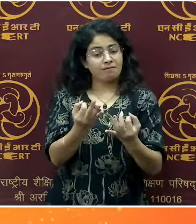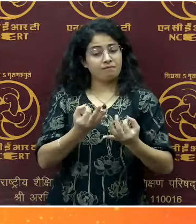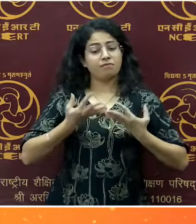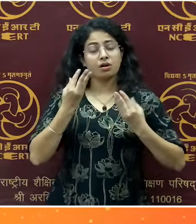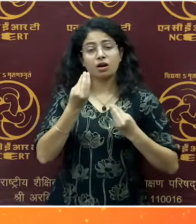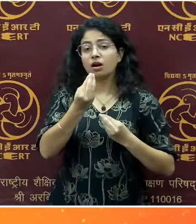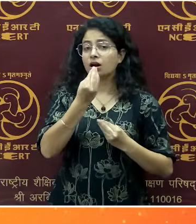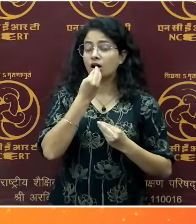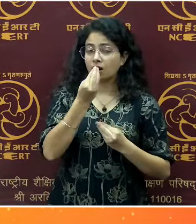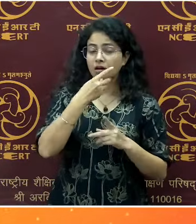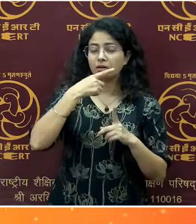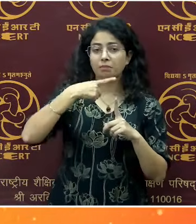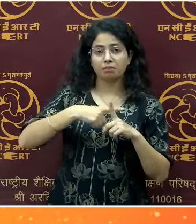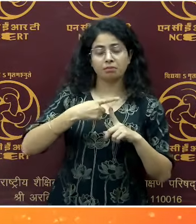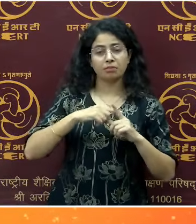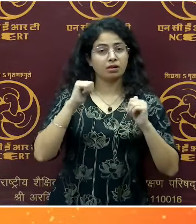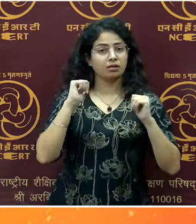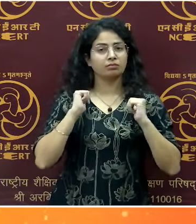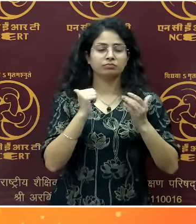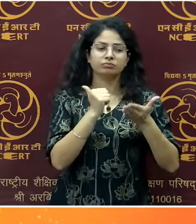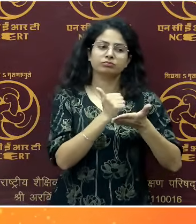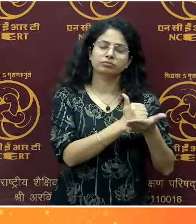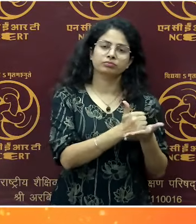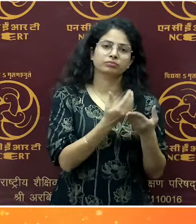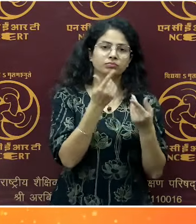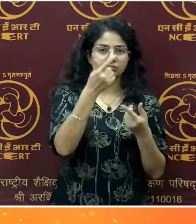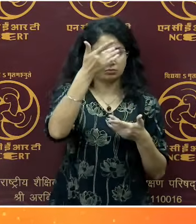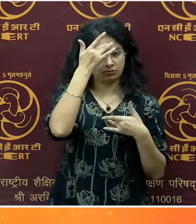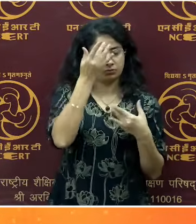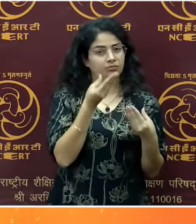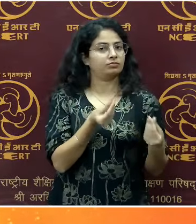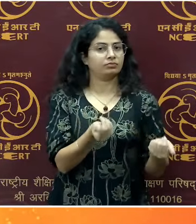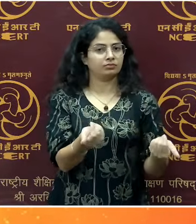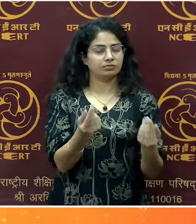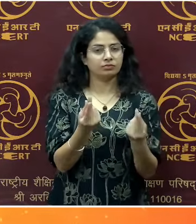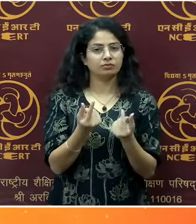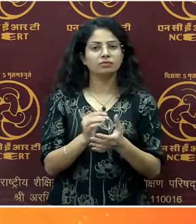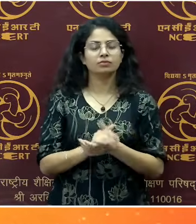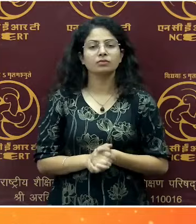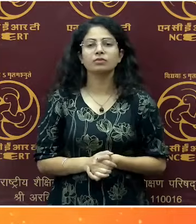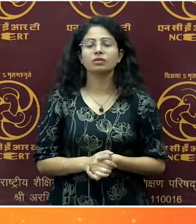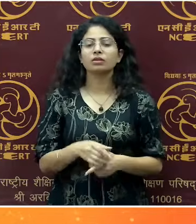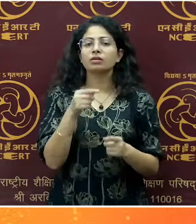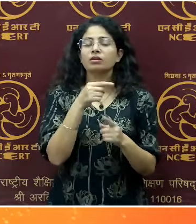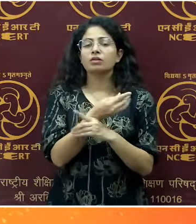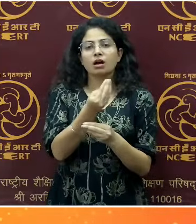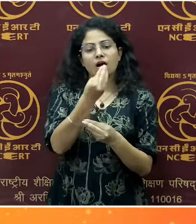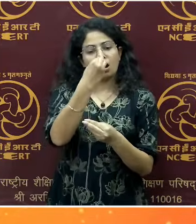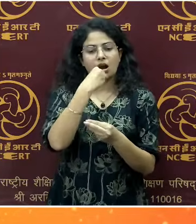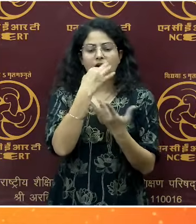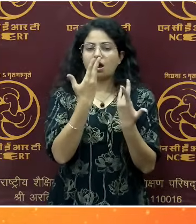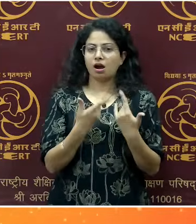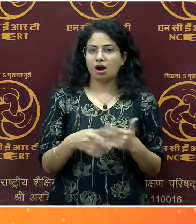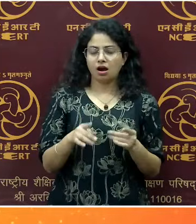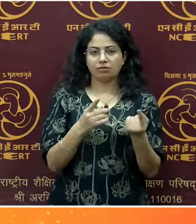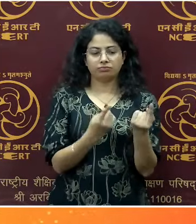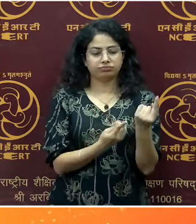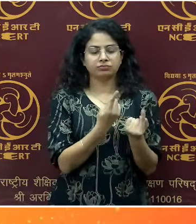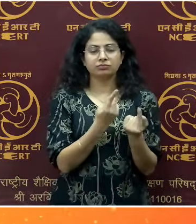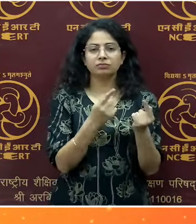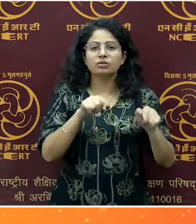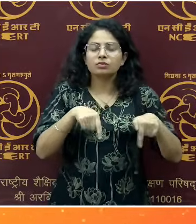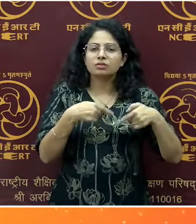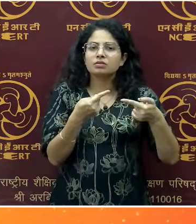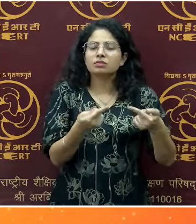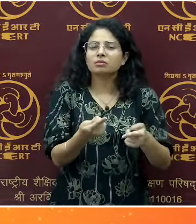food and proper rest would help him to get well soon. So, he ate the tender grass and decided to